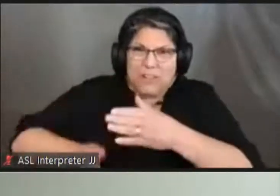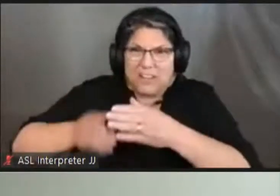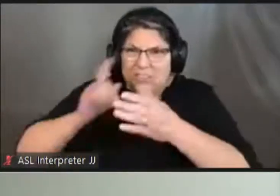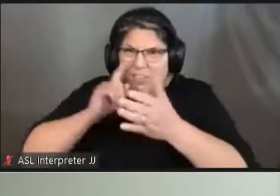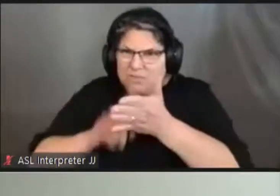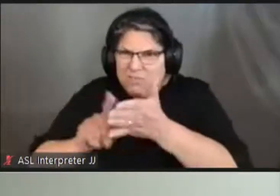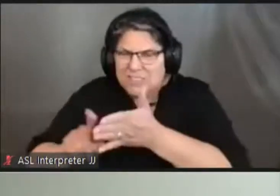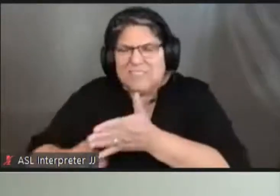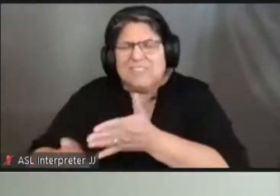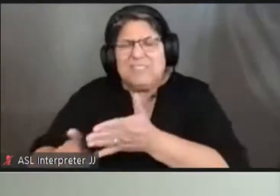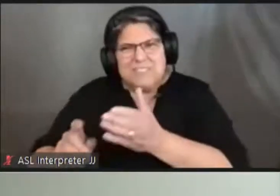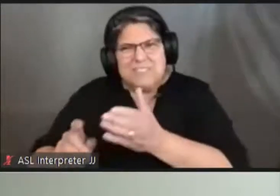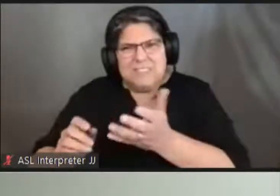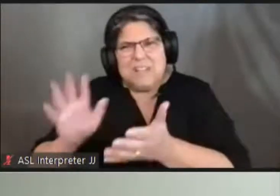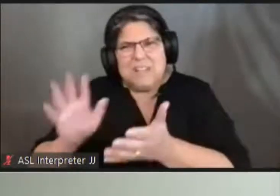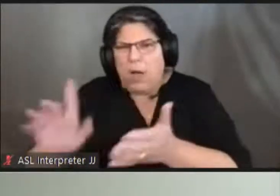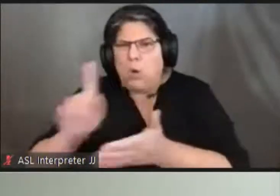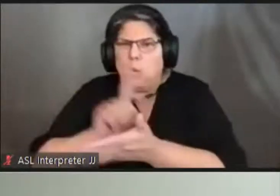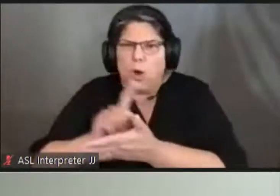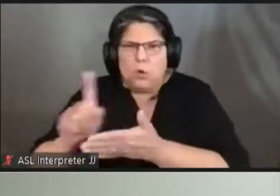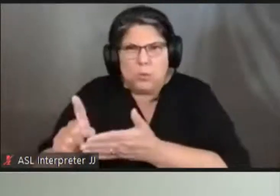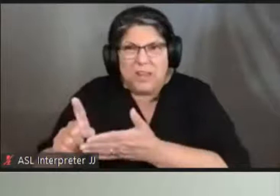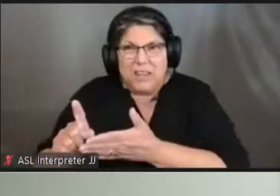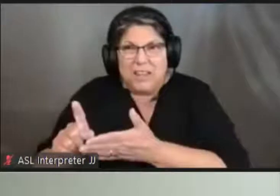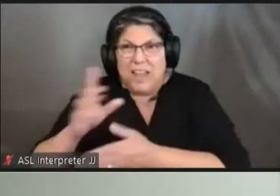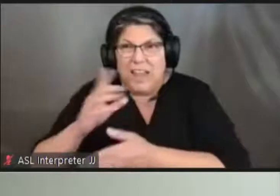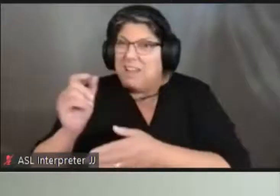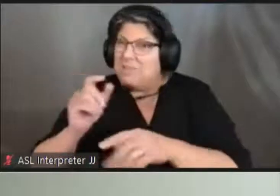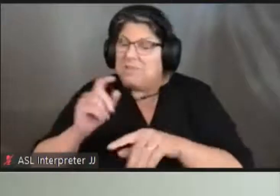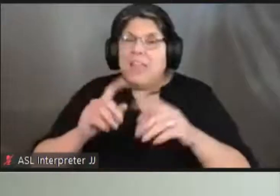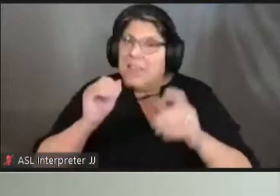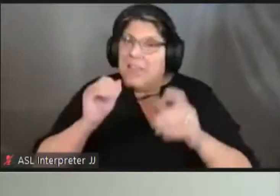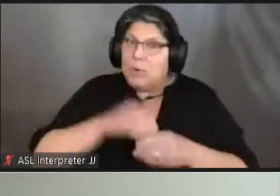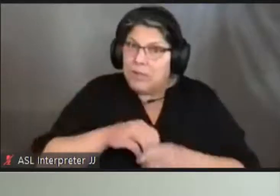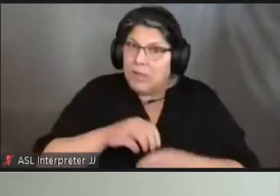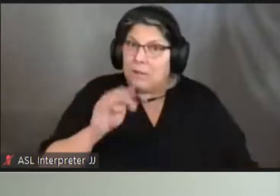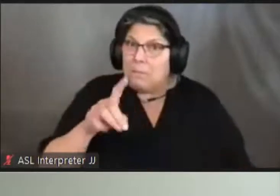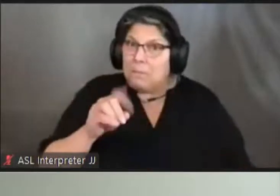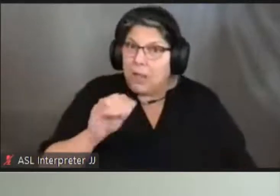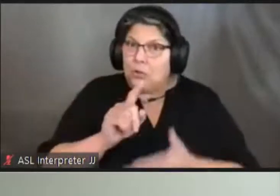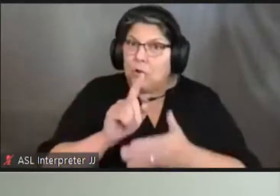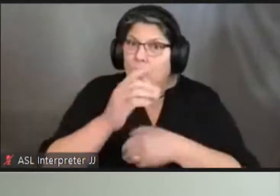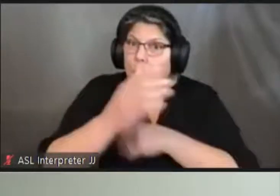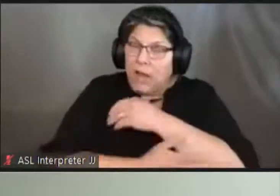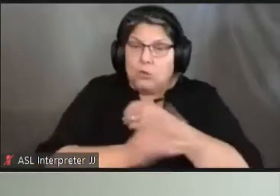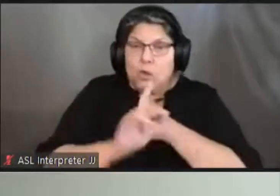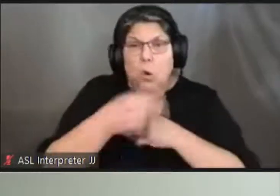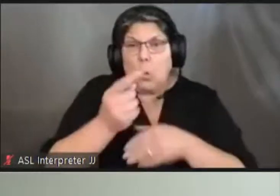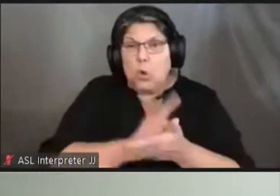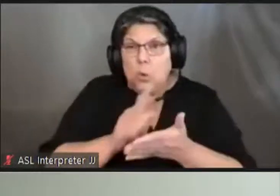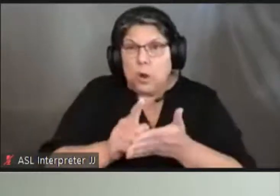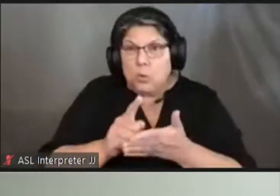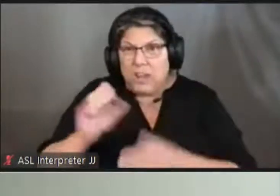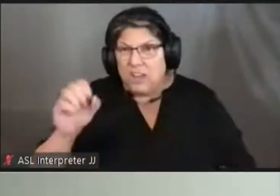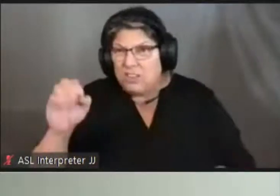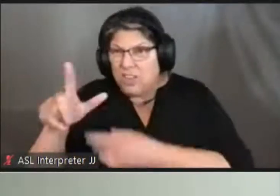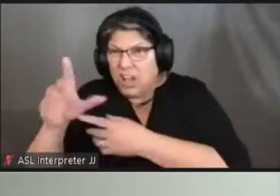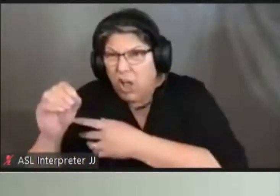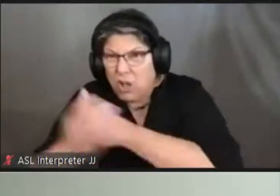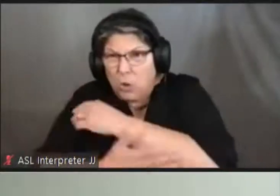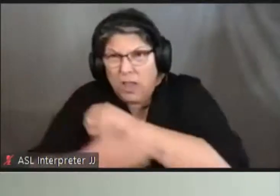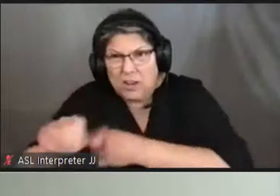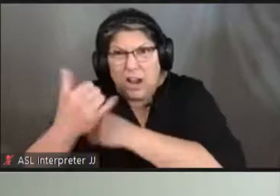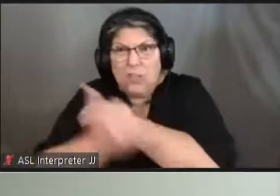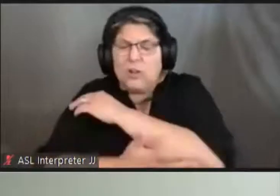takes significantly more when it's done out of county. CA Notify, which is a smartphone app to